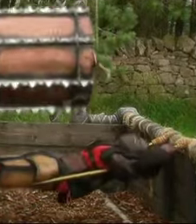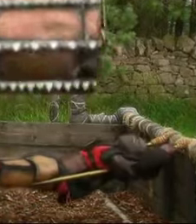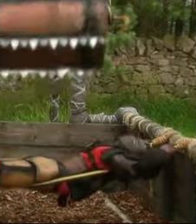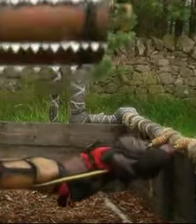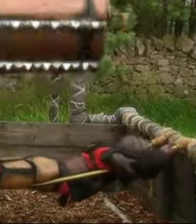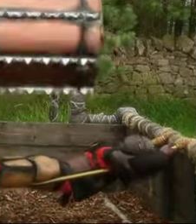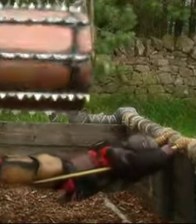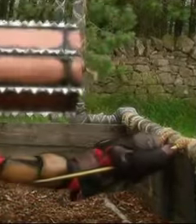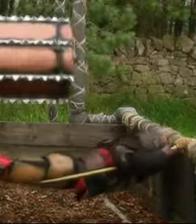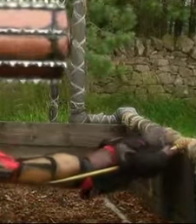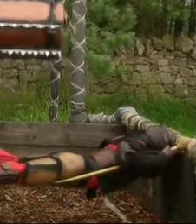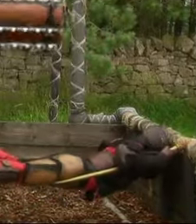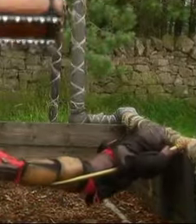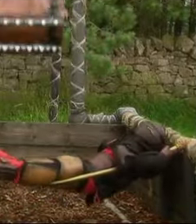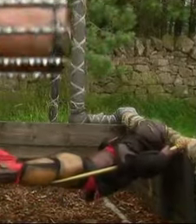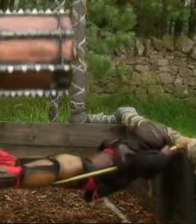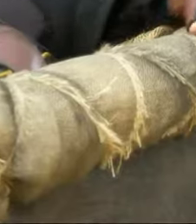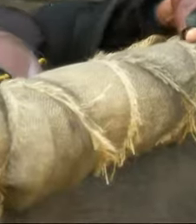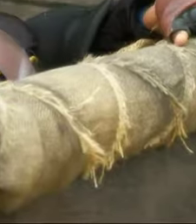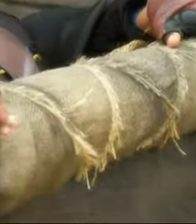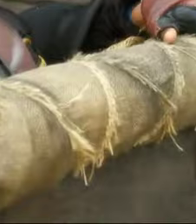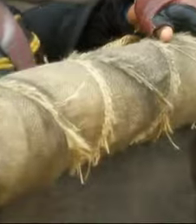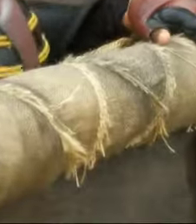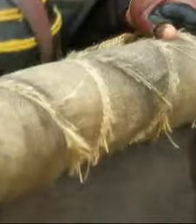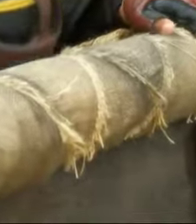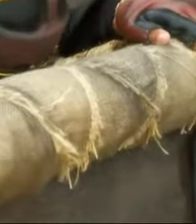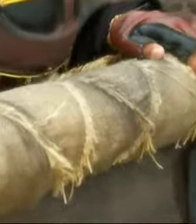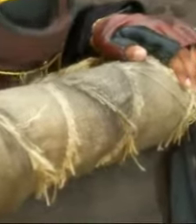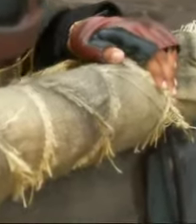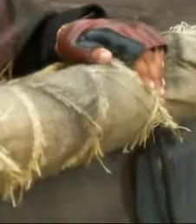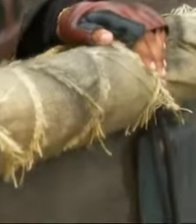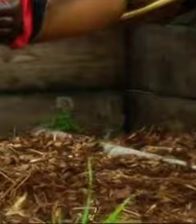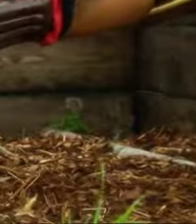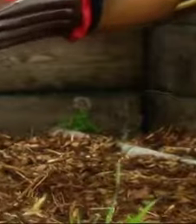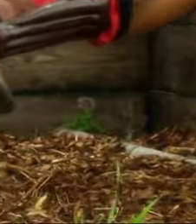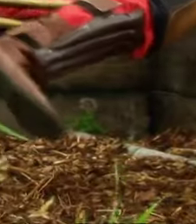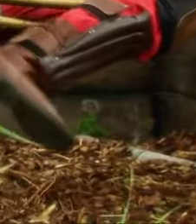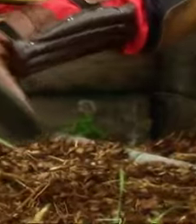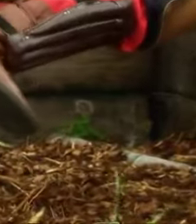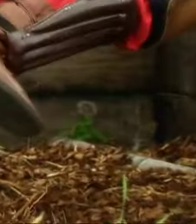Thank you.